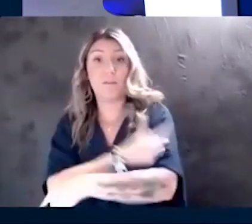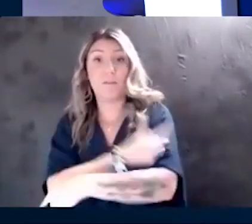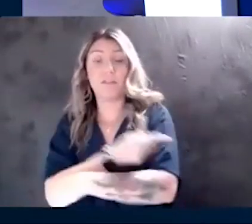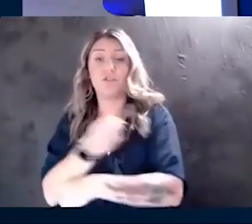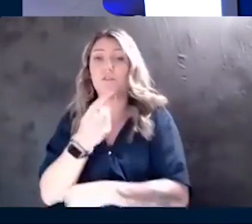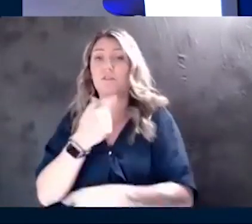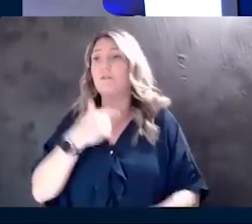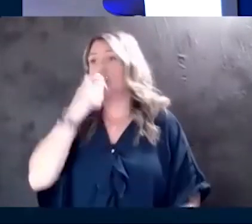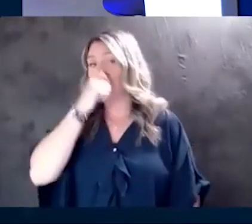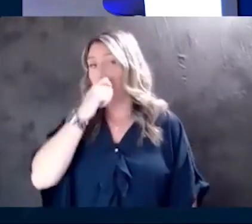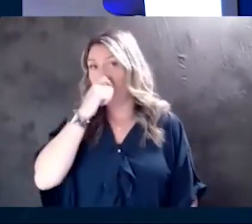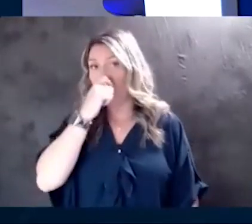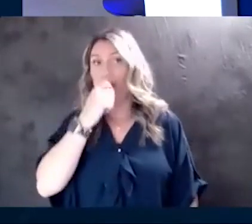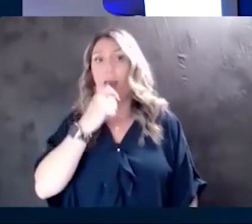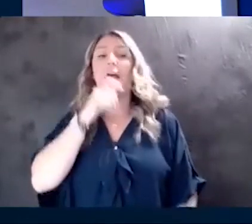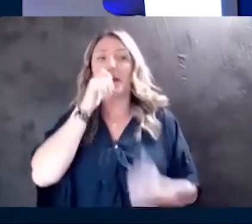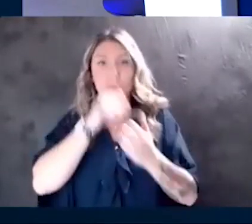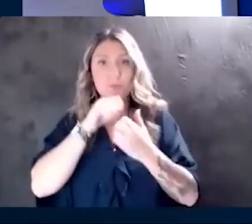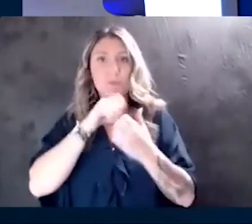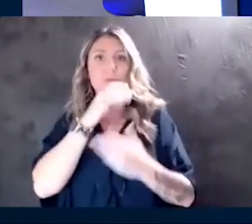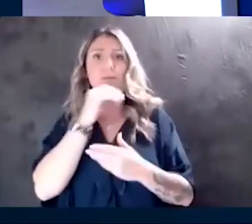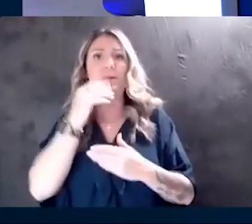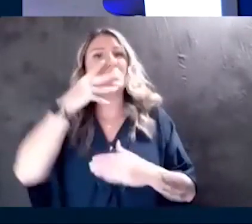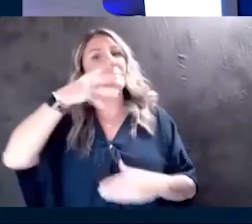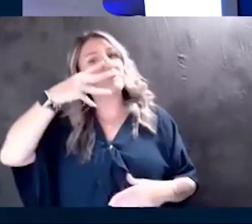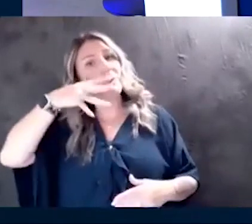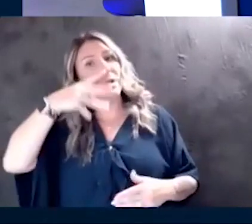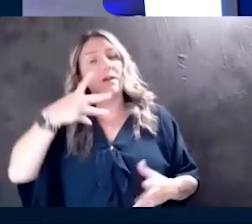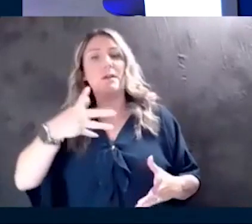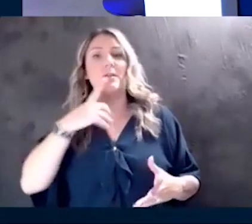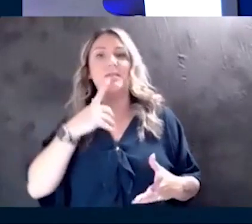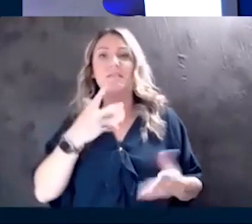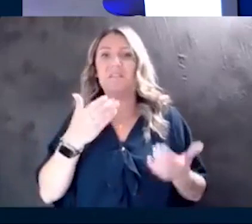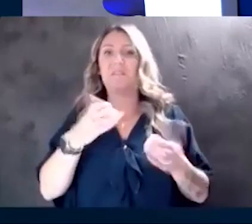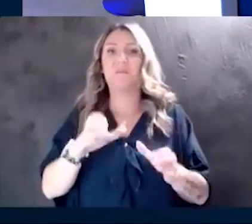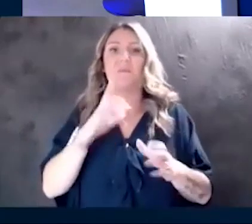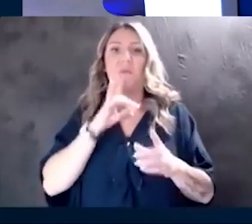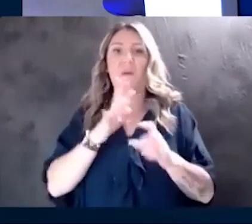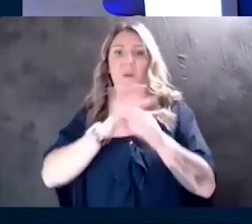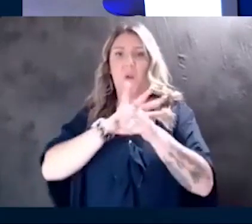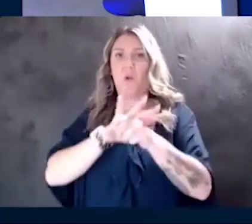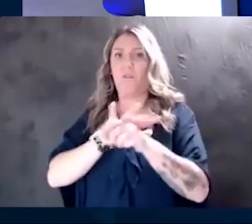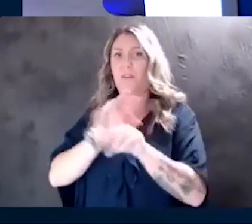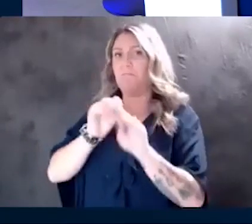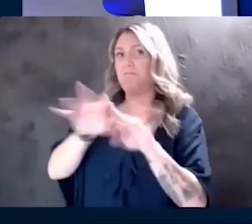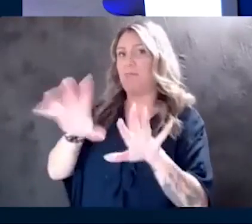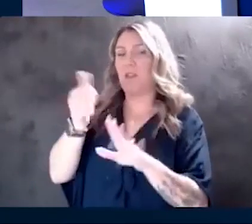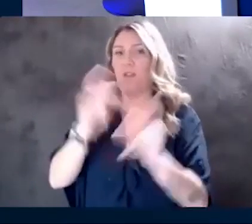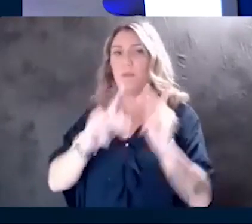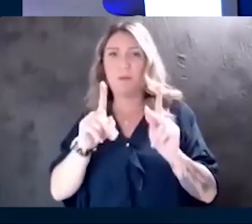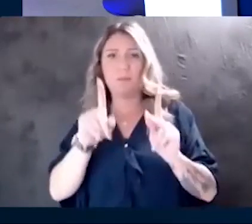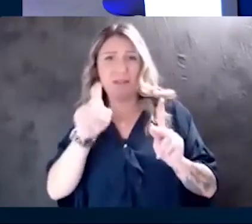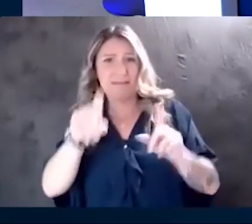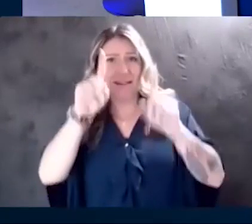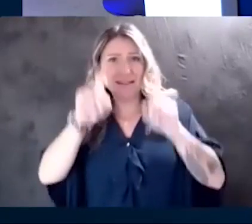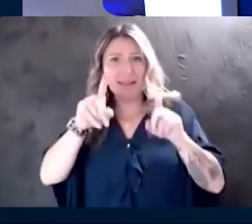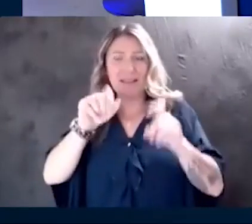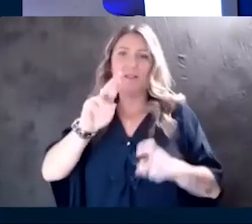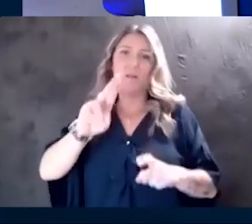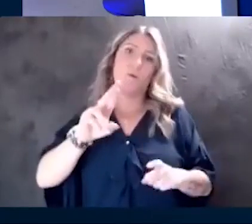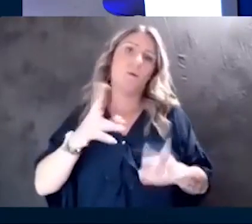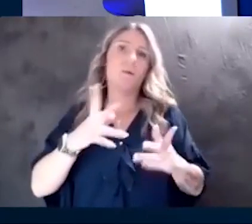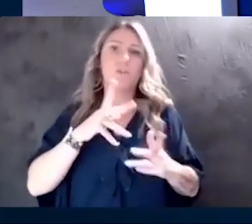little sneezy, she's got drainage. She doesn't want to give COVID to other people. Should she get tested, or is it just